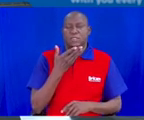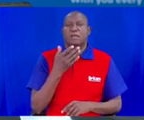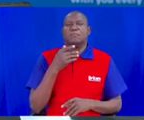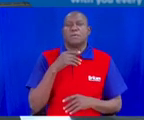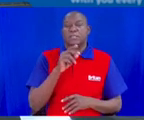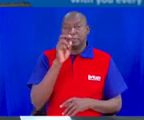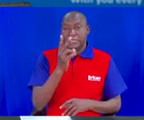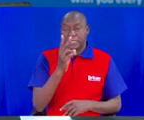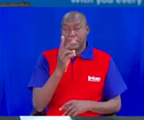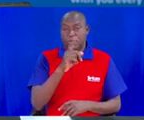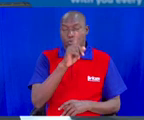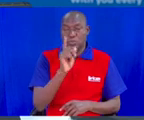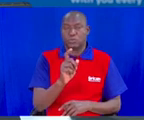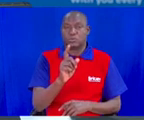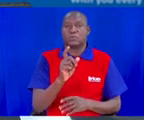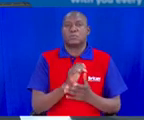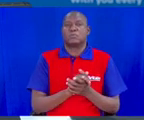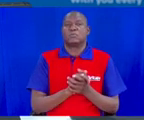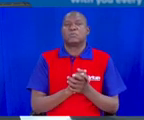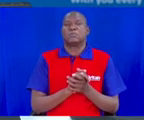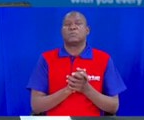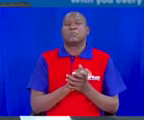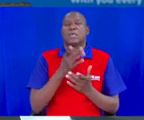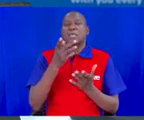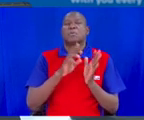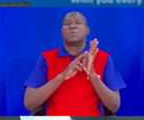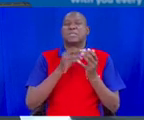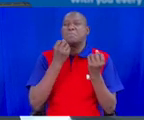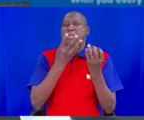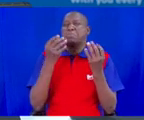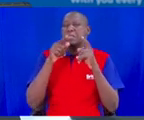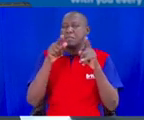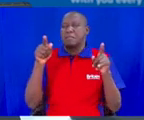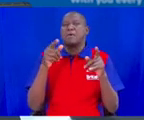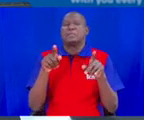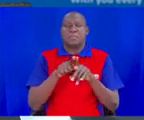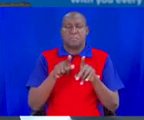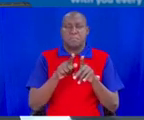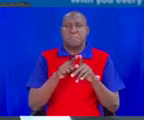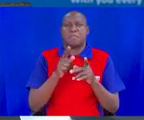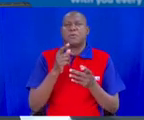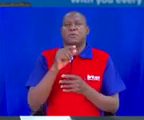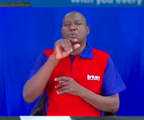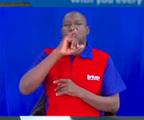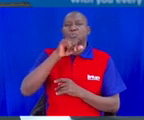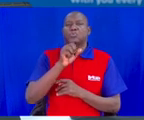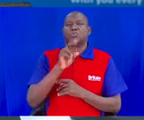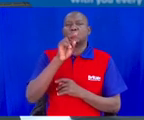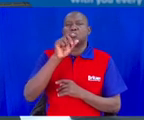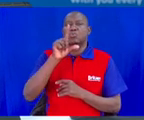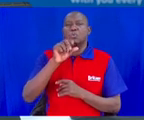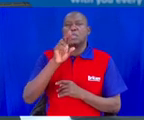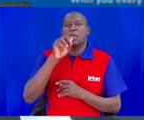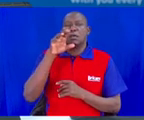question that is reflective of many other questions that have been asked comes from Julius Sagara.